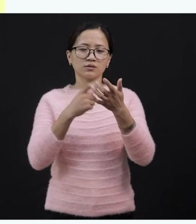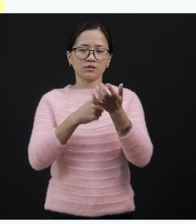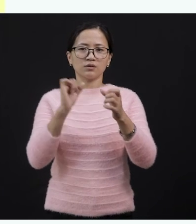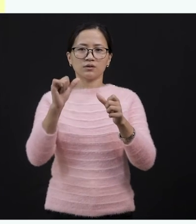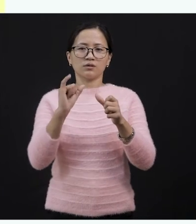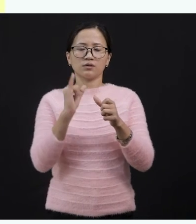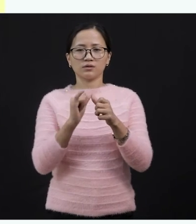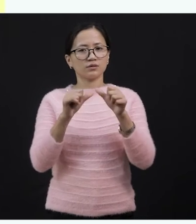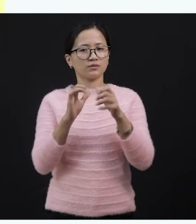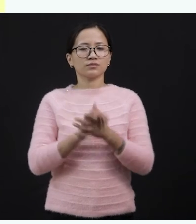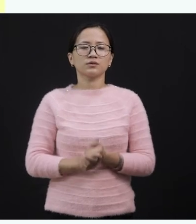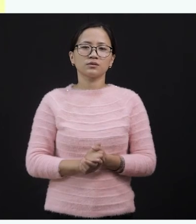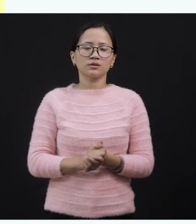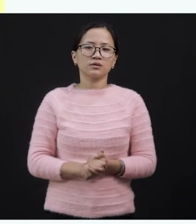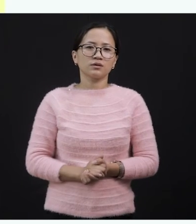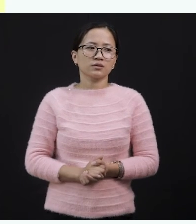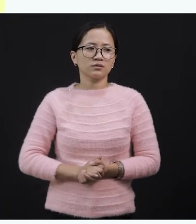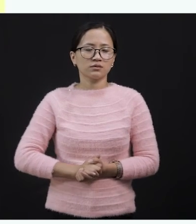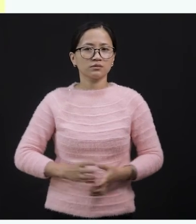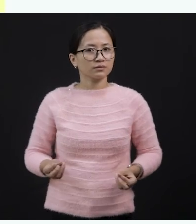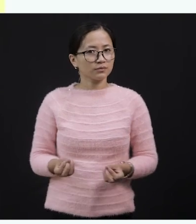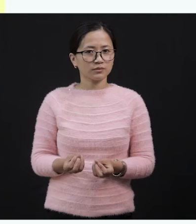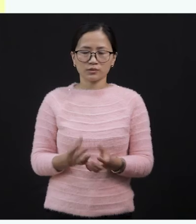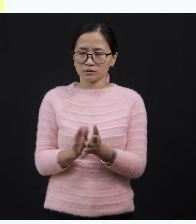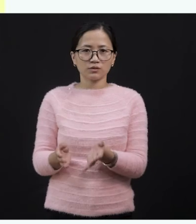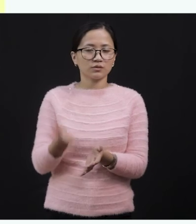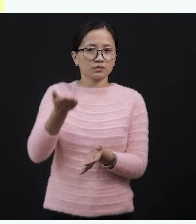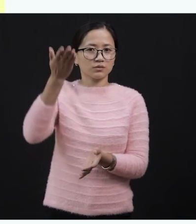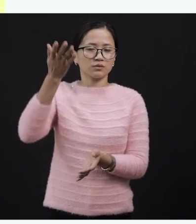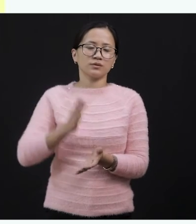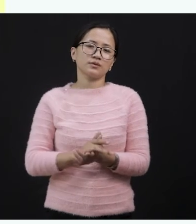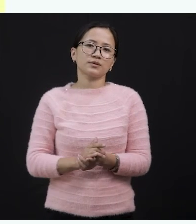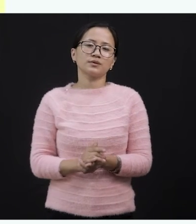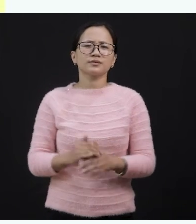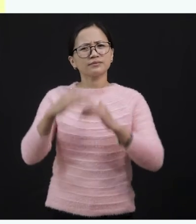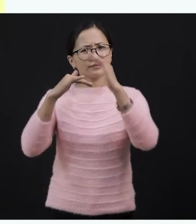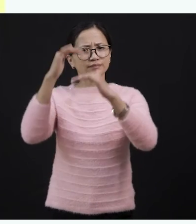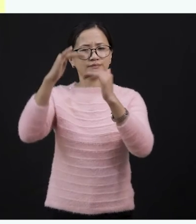Okay, so plant takes this nitrogen and they grow, they develop.